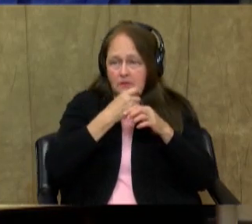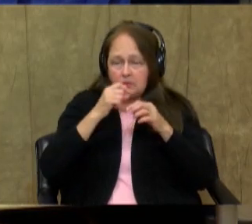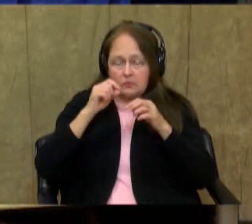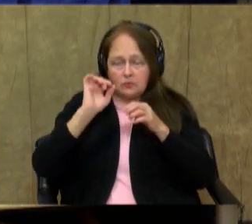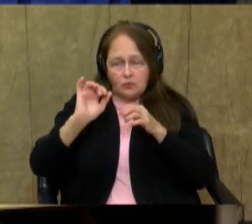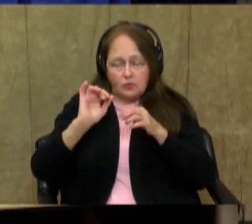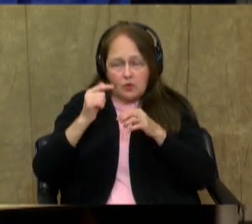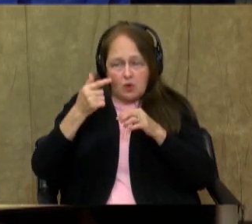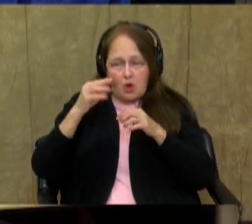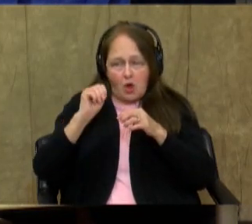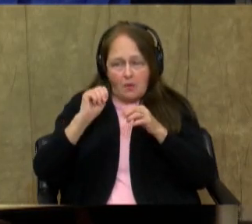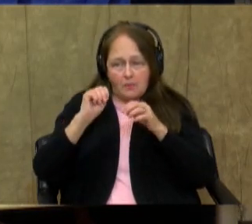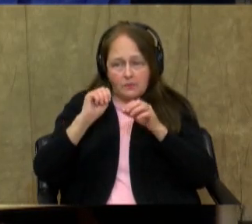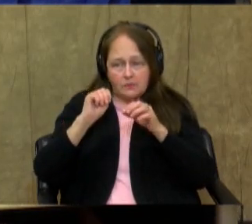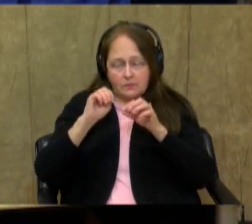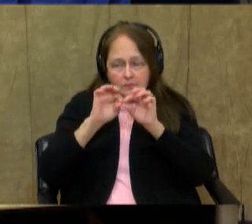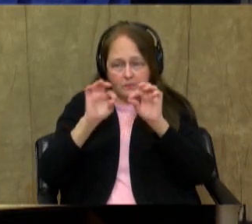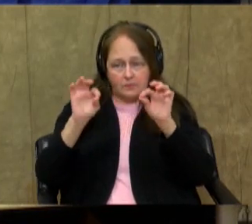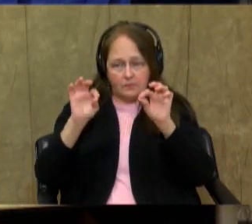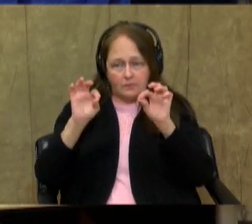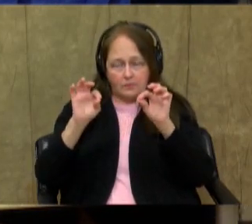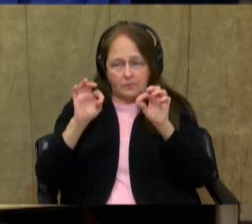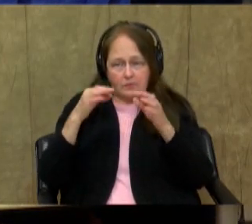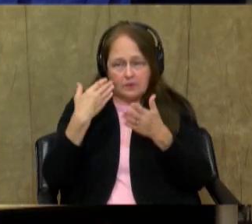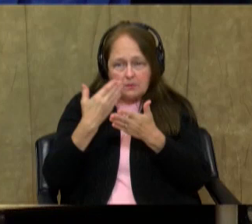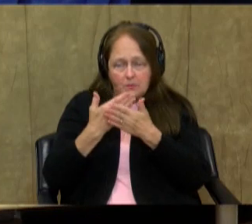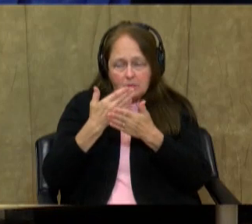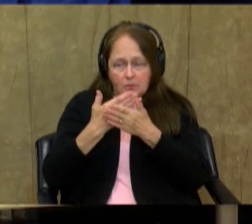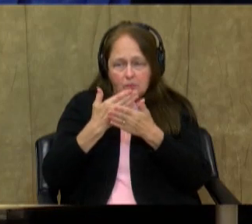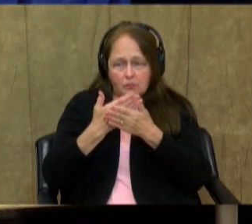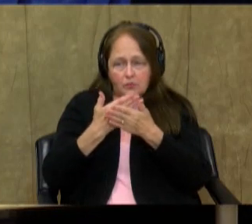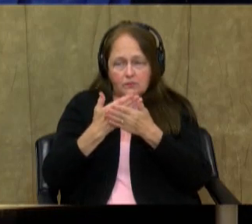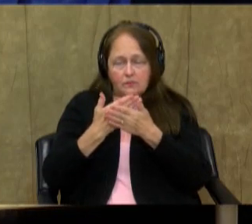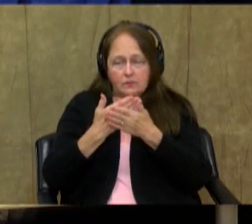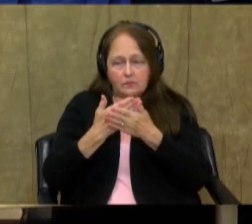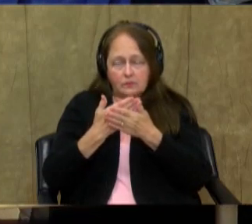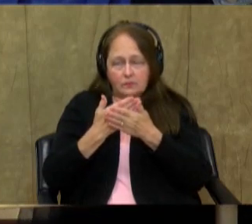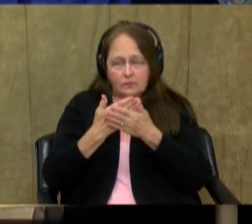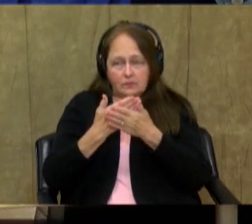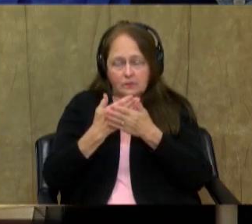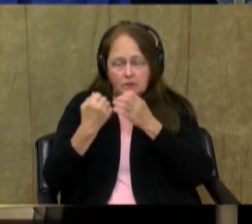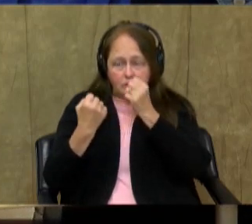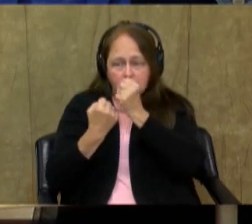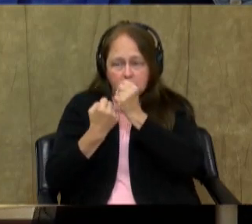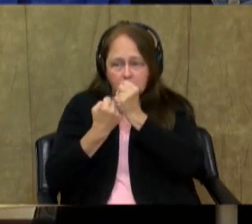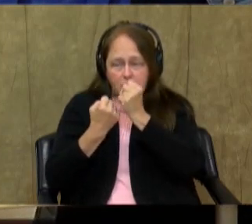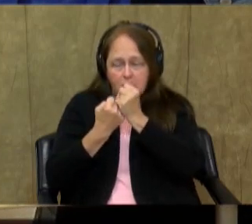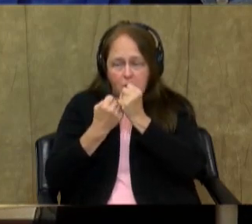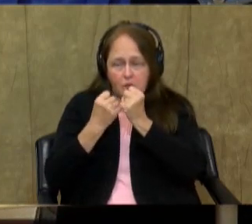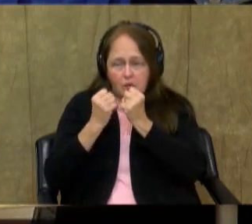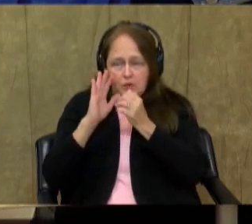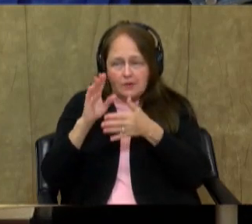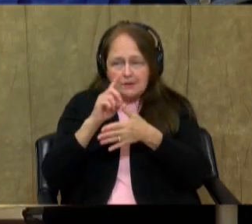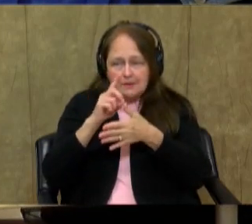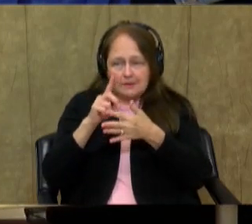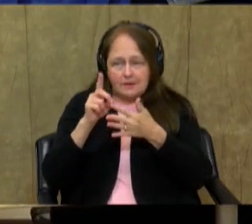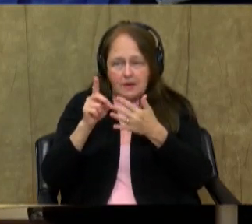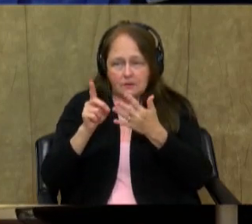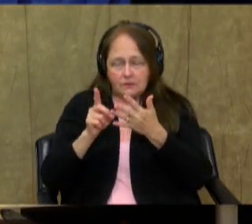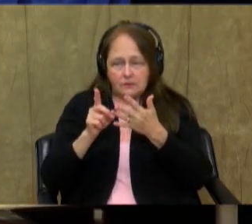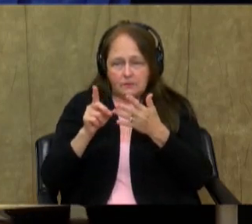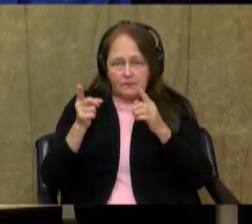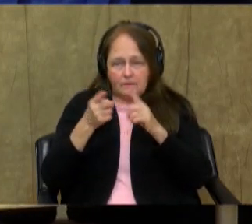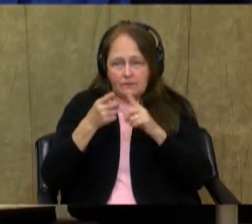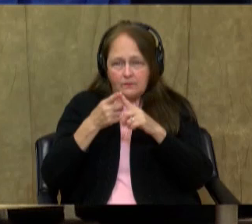gums incorrectly. Now, we need to prove this. We need some details, supporting details to be exact.